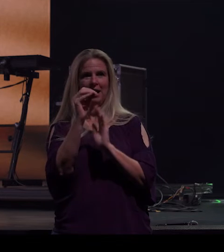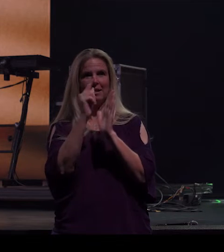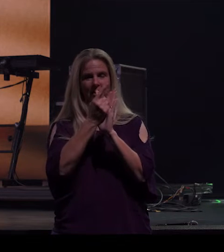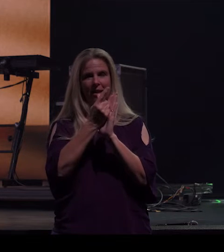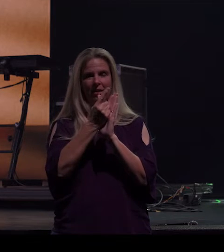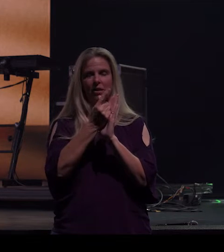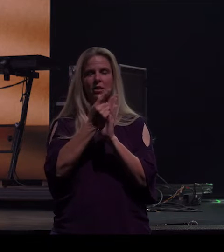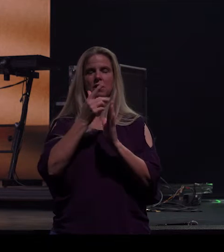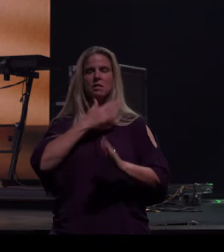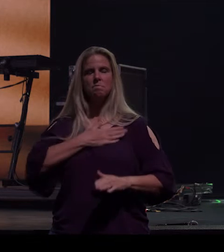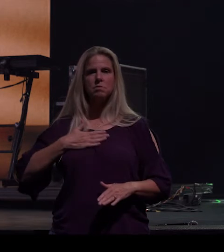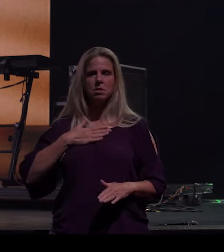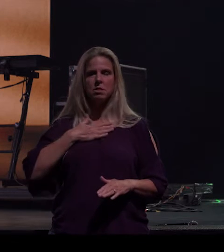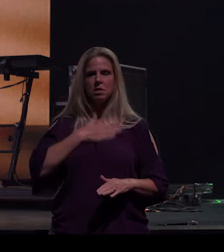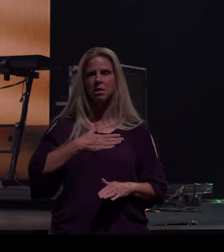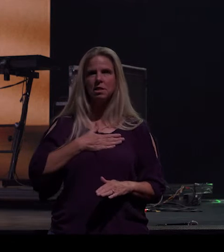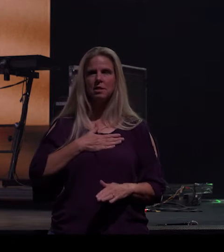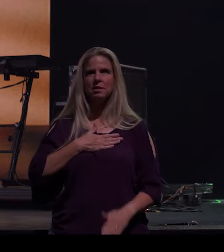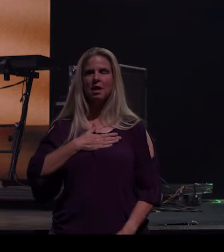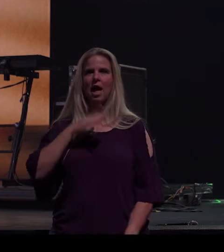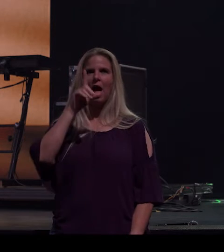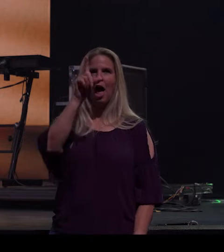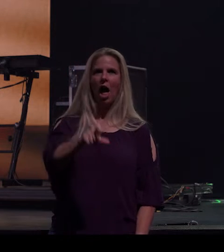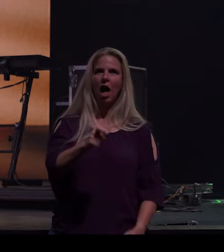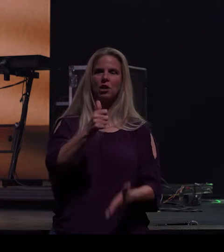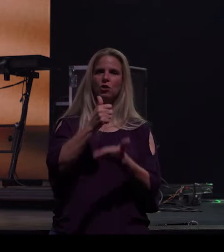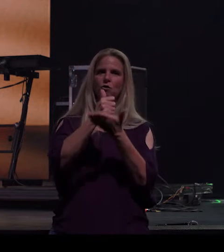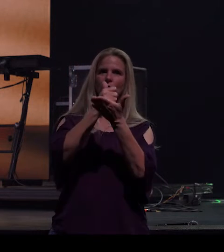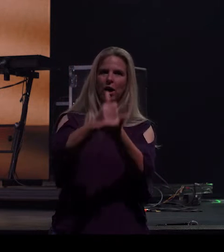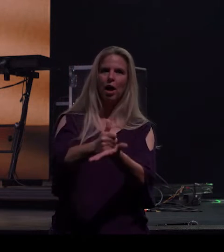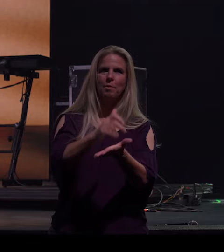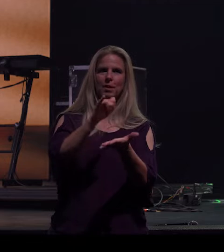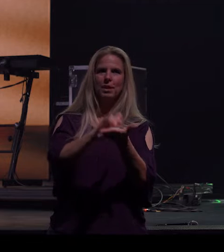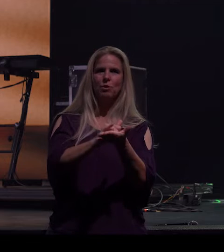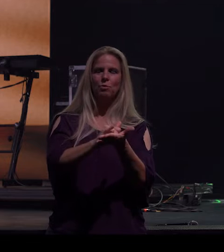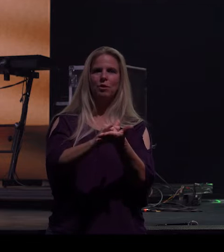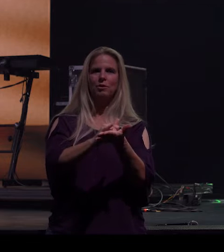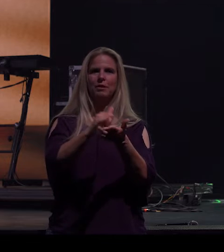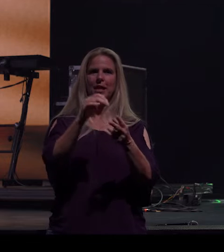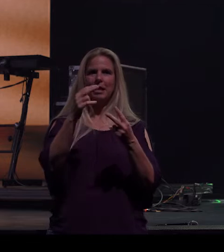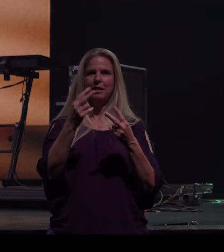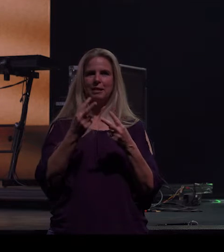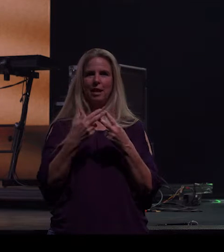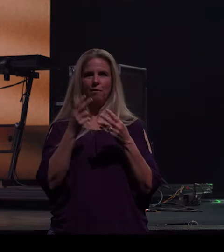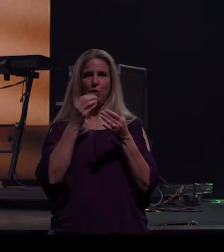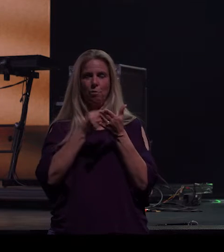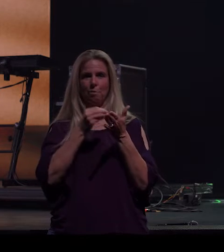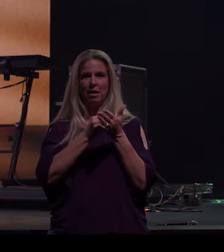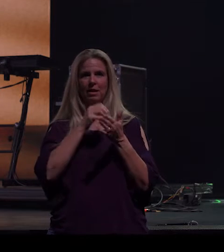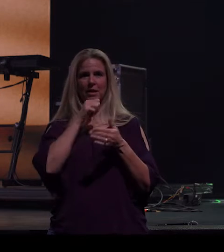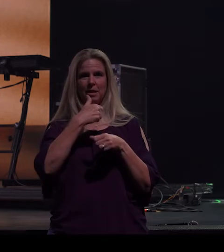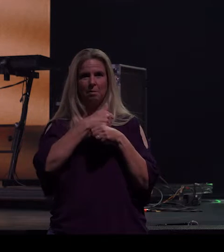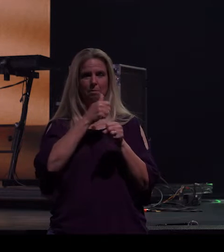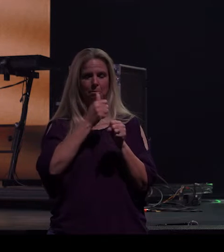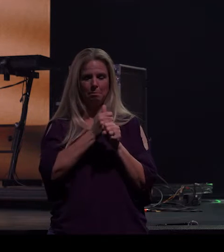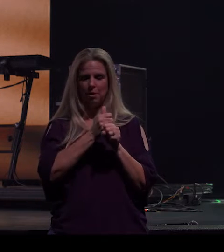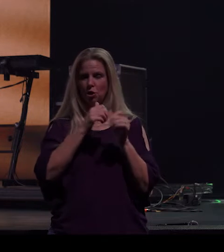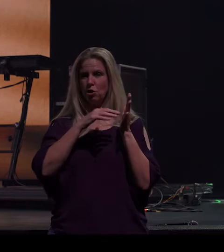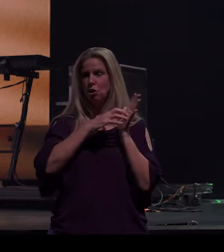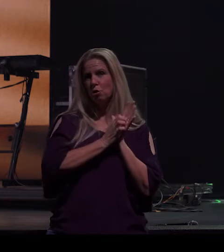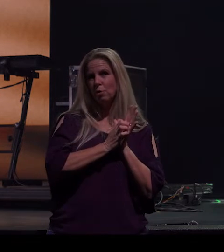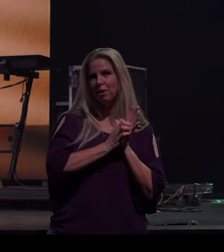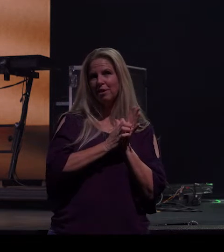It'll save you thousands of dollars and will teach you a lesson that asking for help does not make you weak. It is